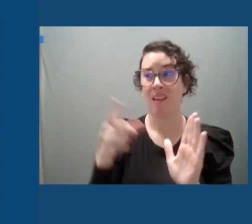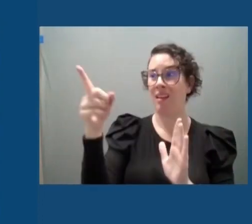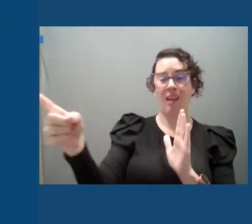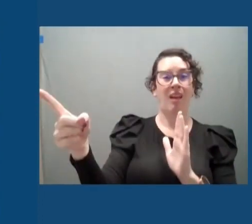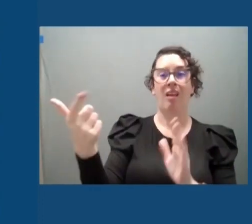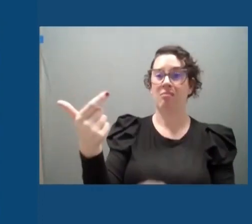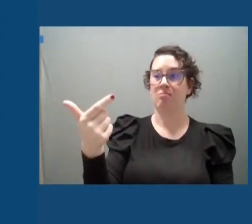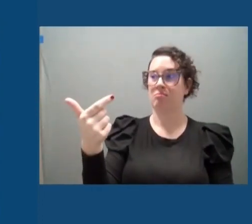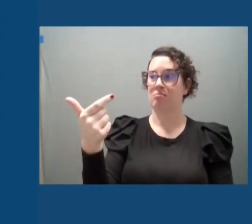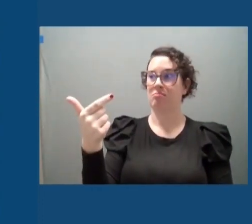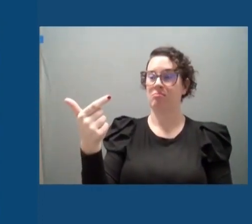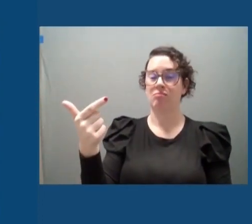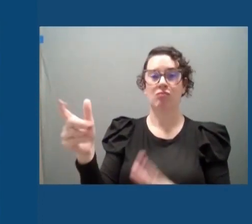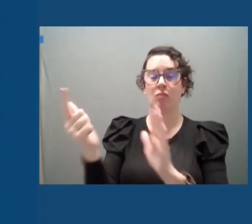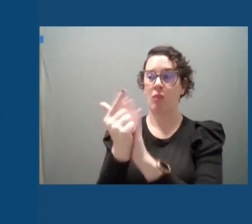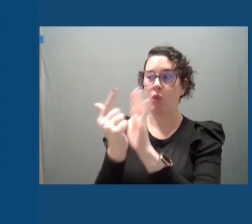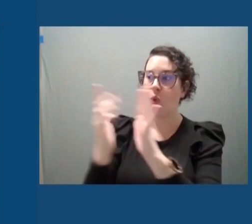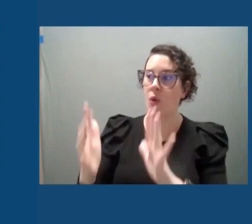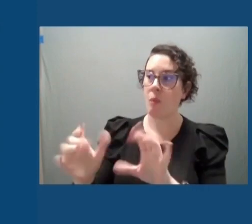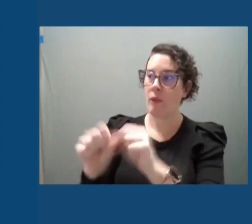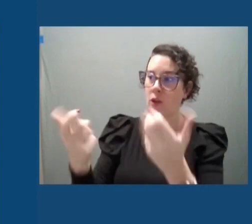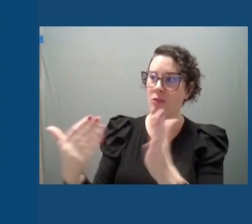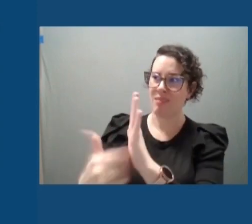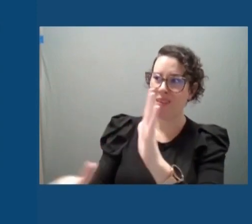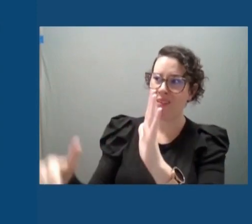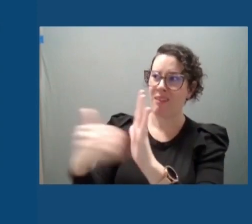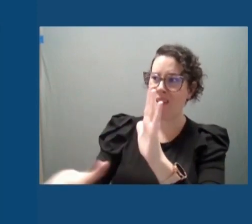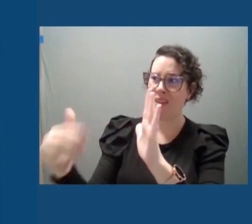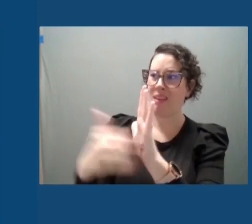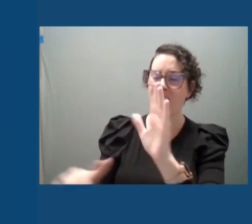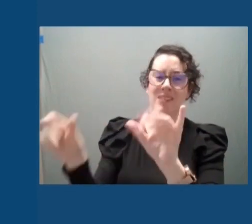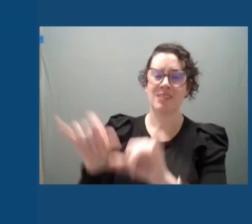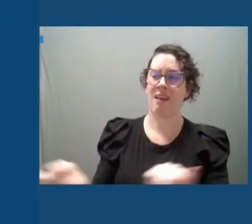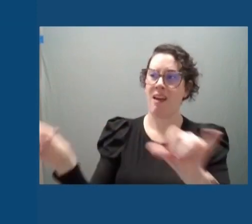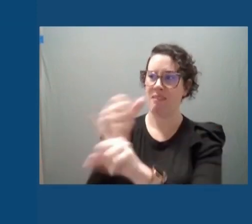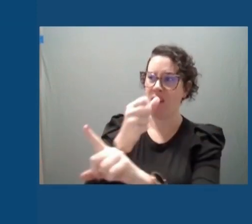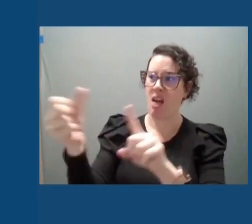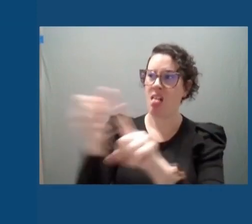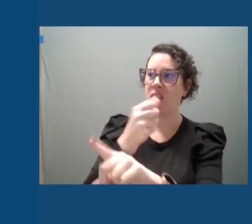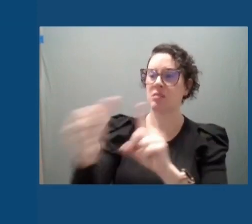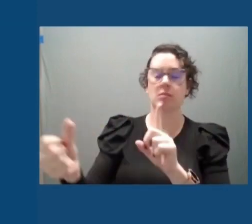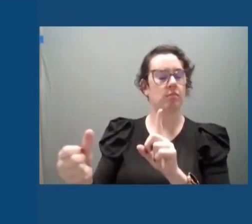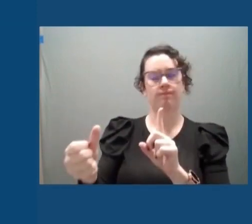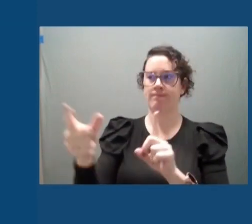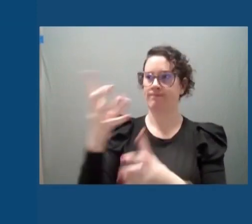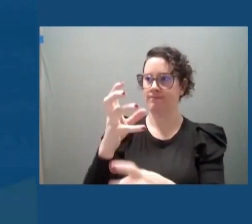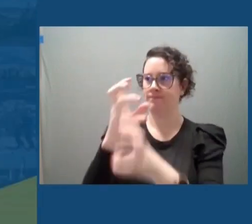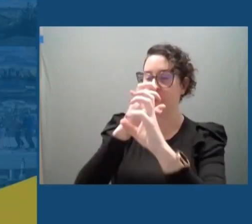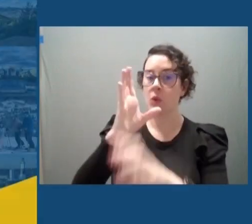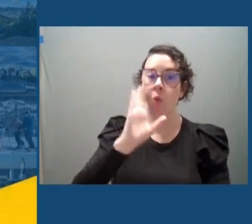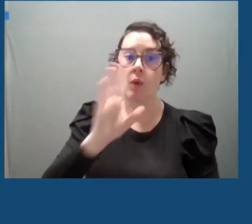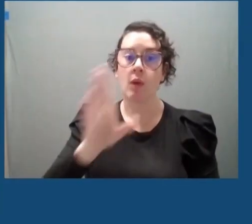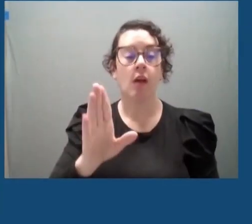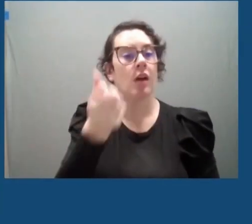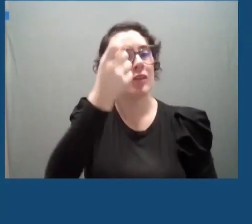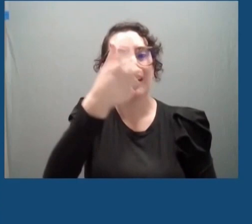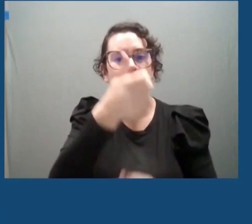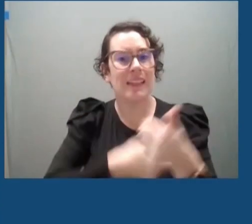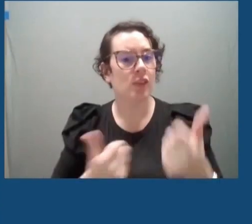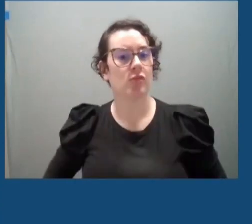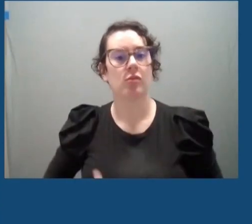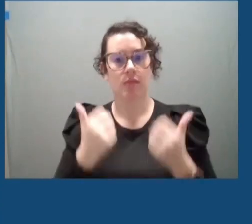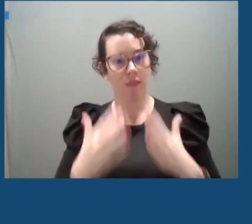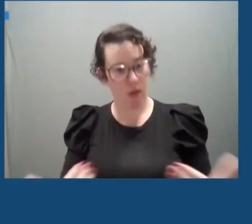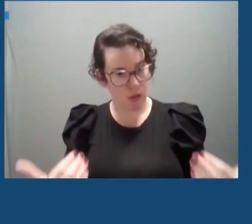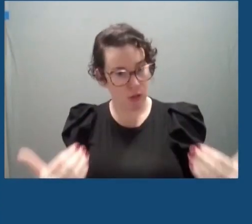survivor should have the same chance to break the chain of violence and build a new life. Across